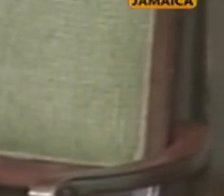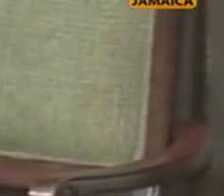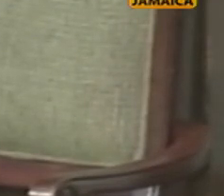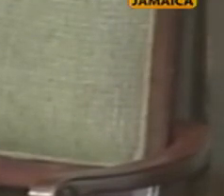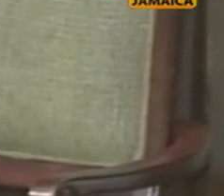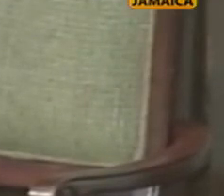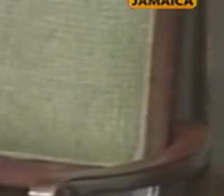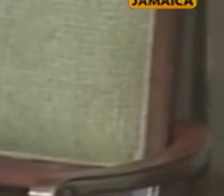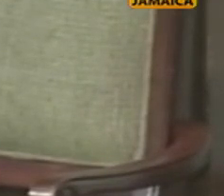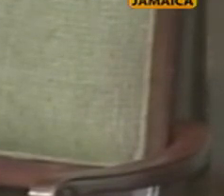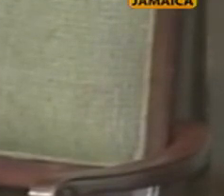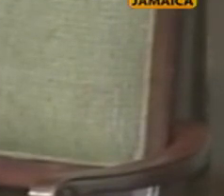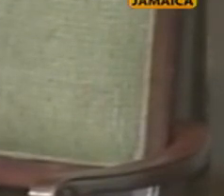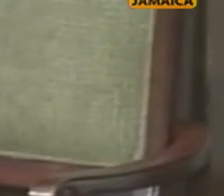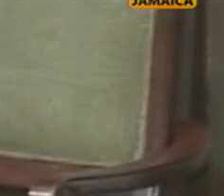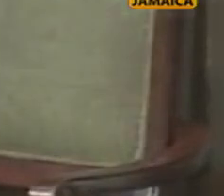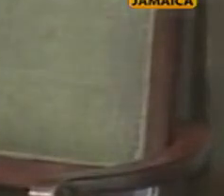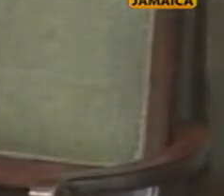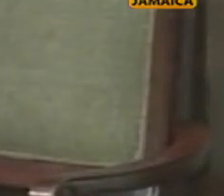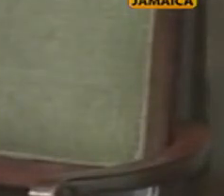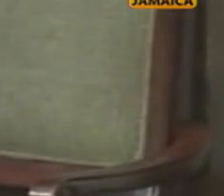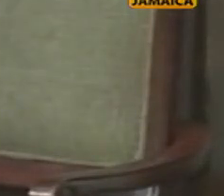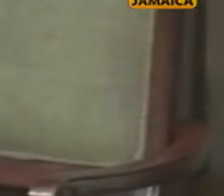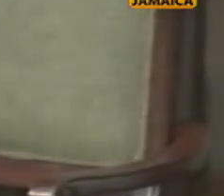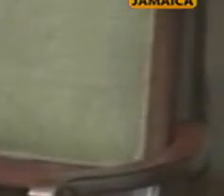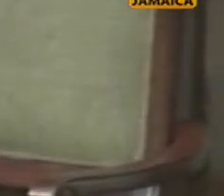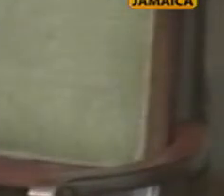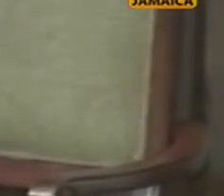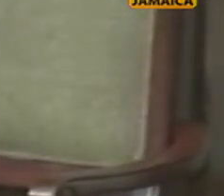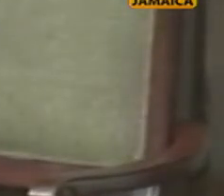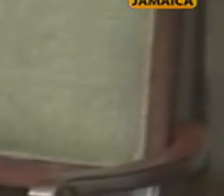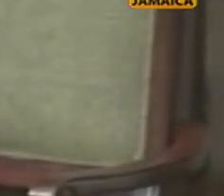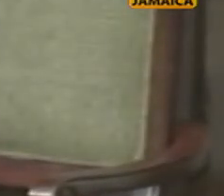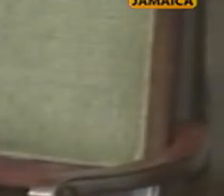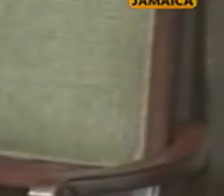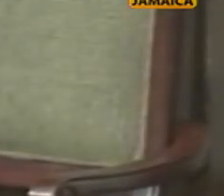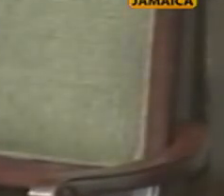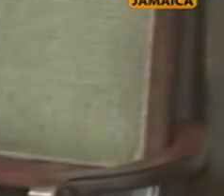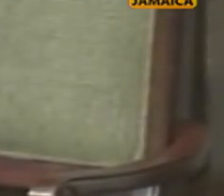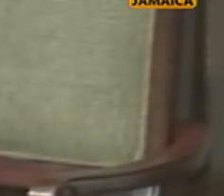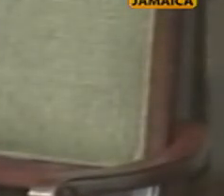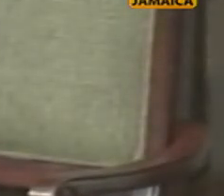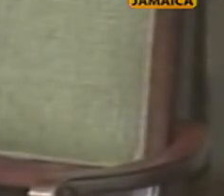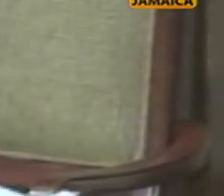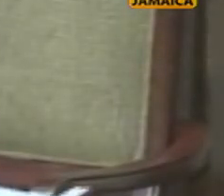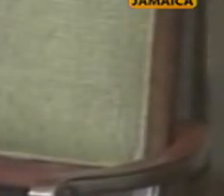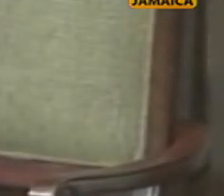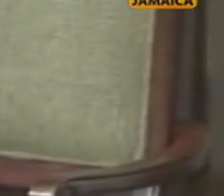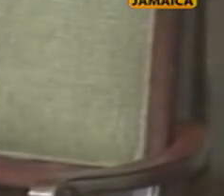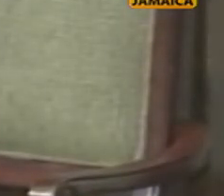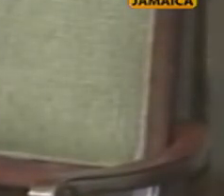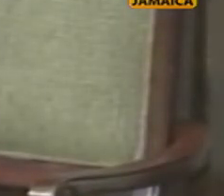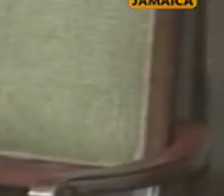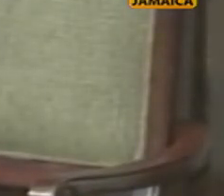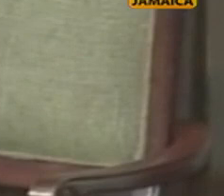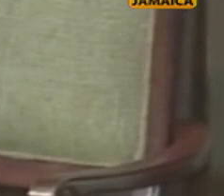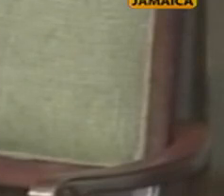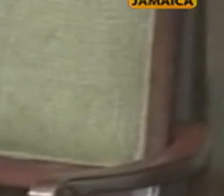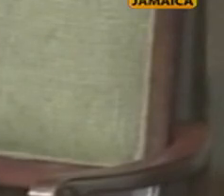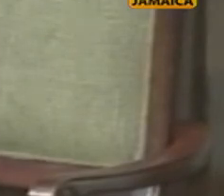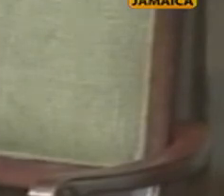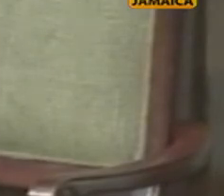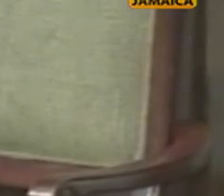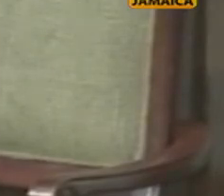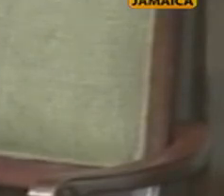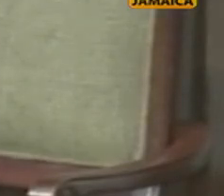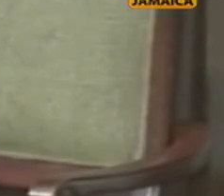bill having passed committee stage without any amendment. Those in favor? Aye. Those against? As of